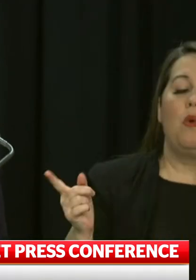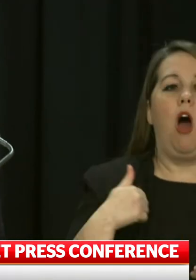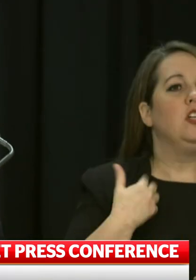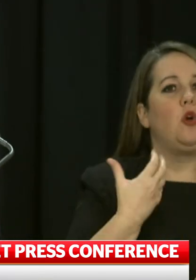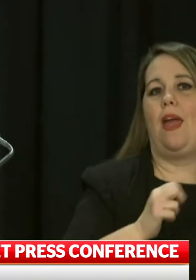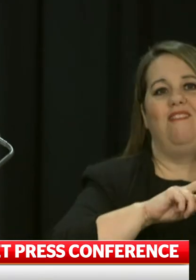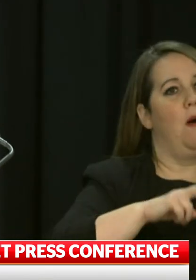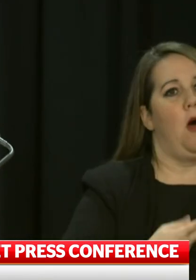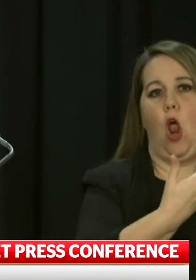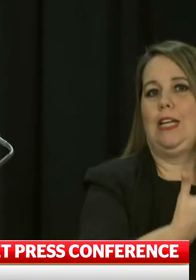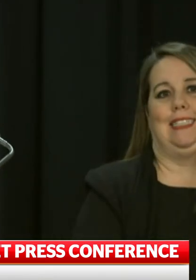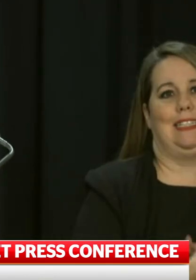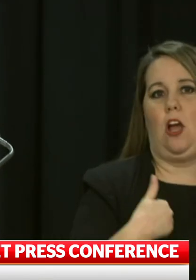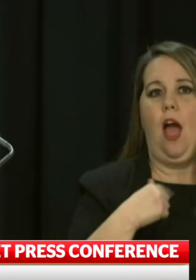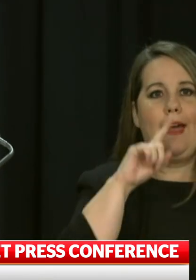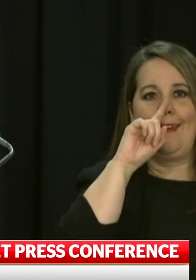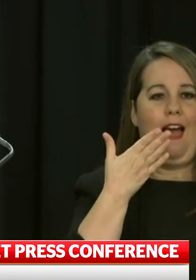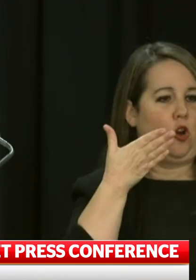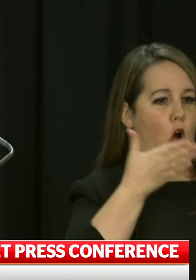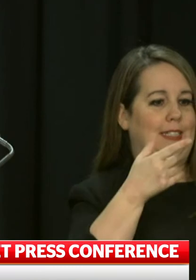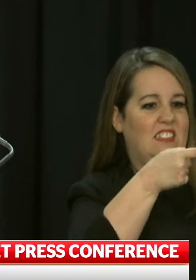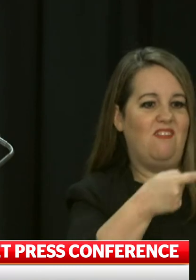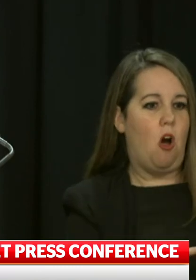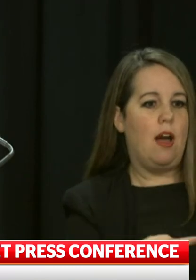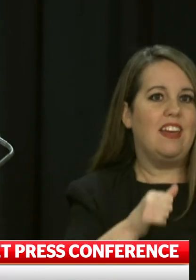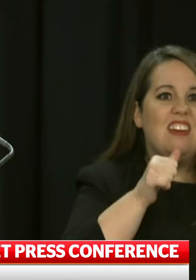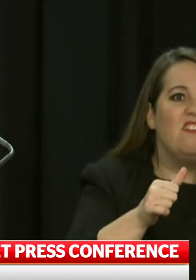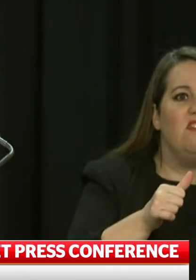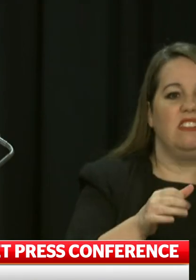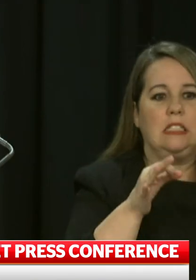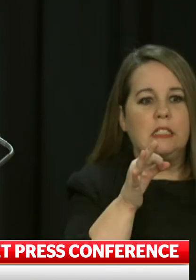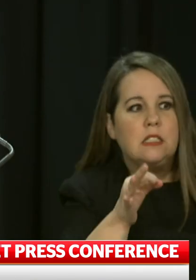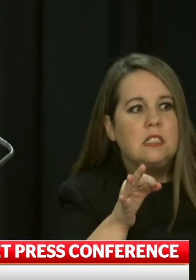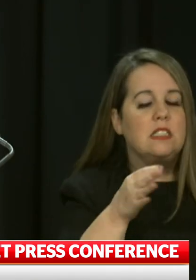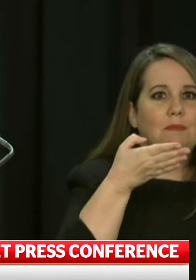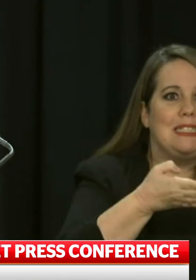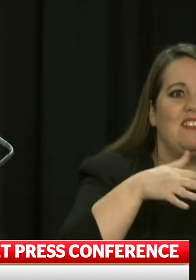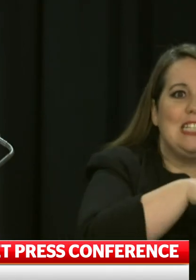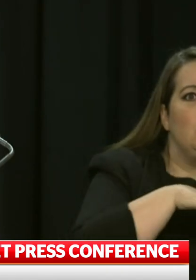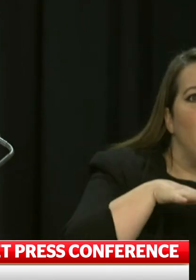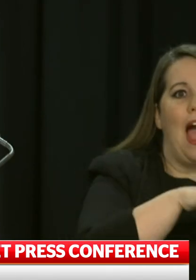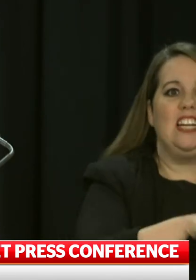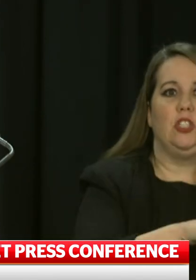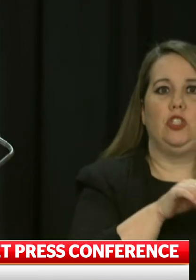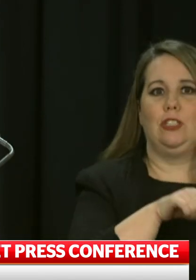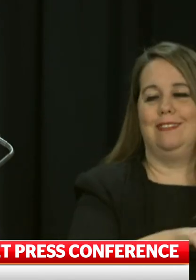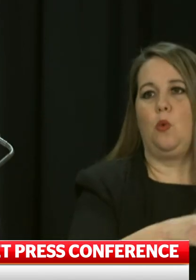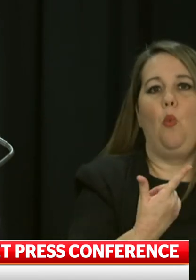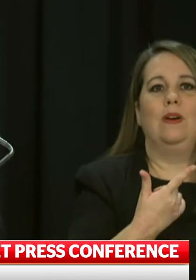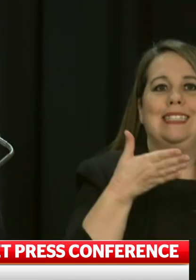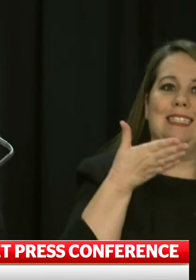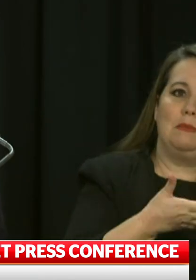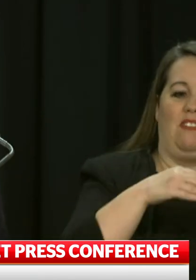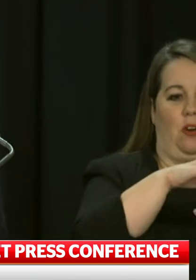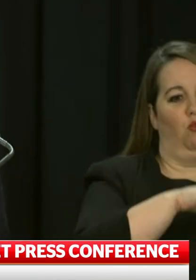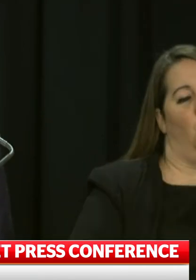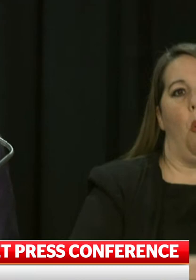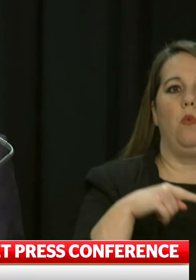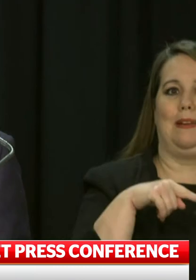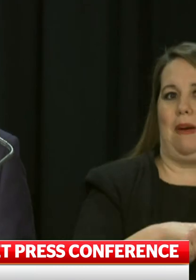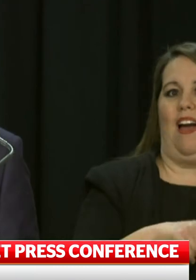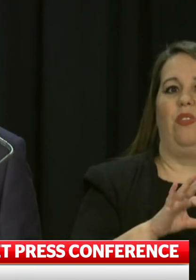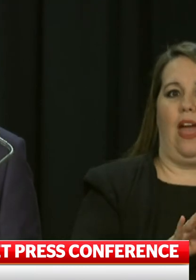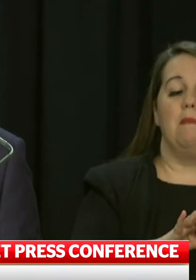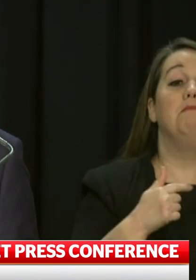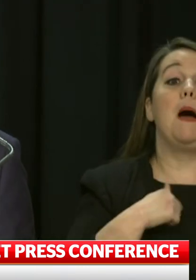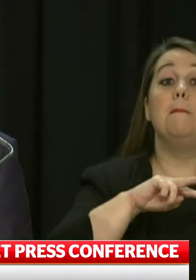whether there are any specific, you know, conditions or whatever that we placed on that, but I don't intend to change the policy.